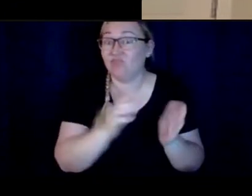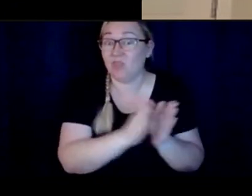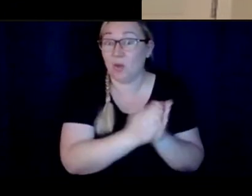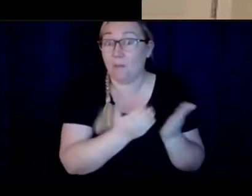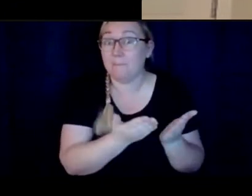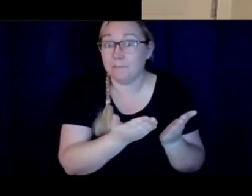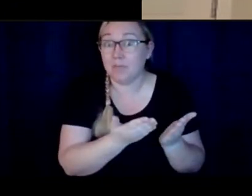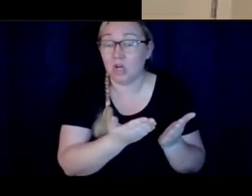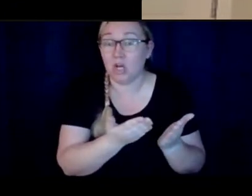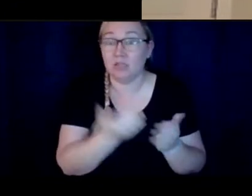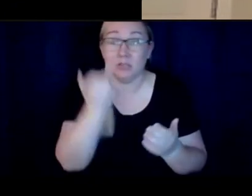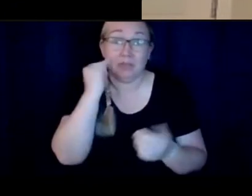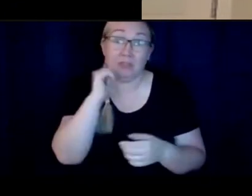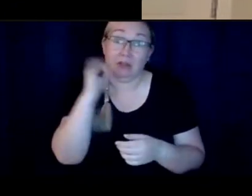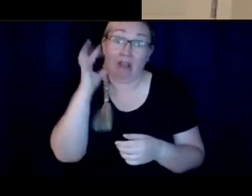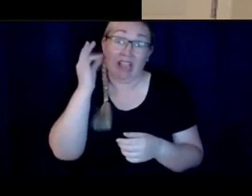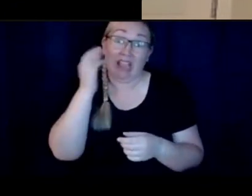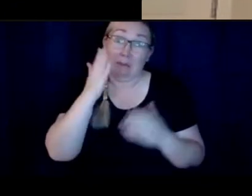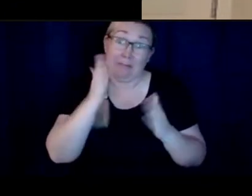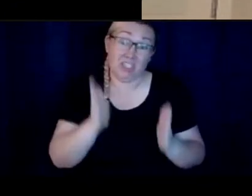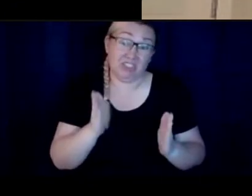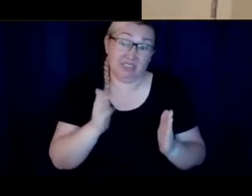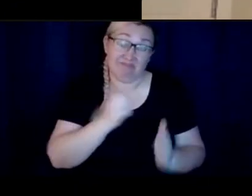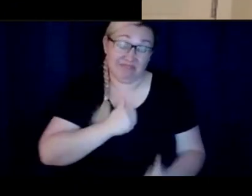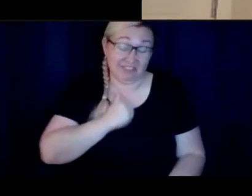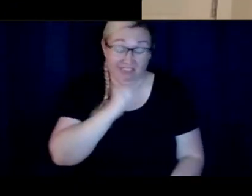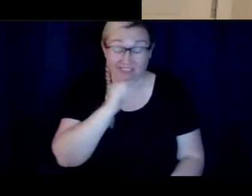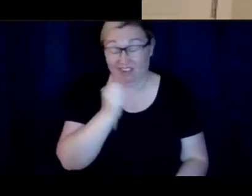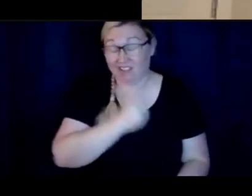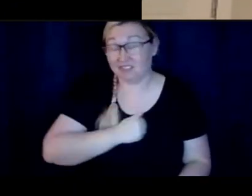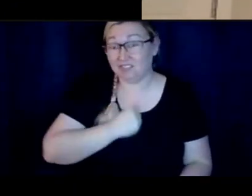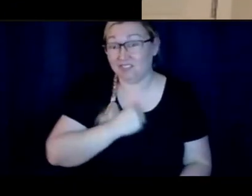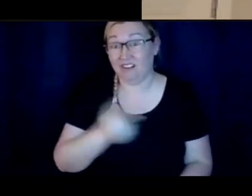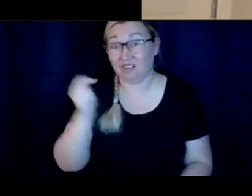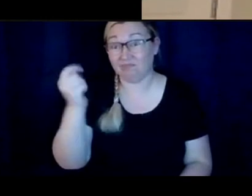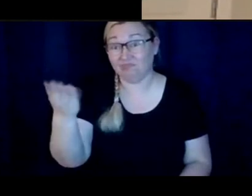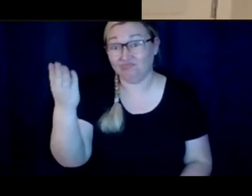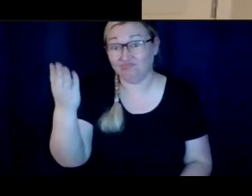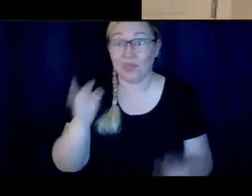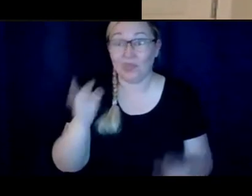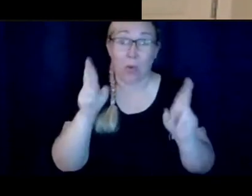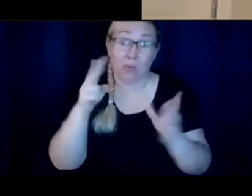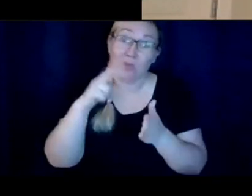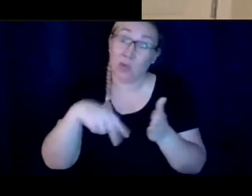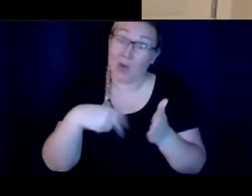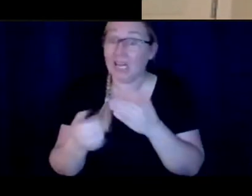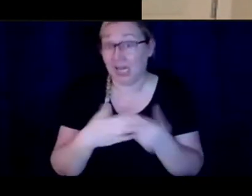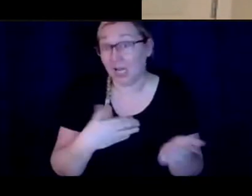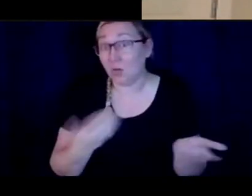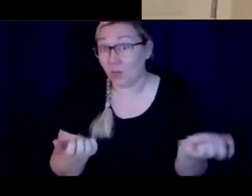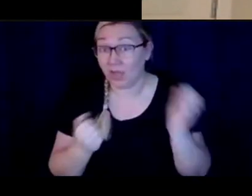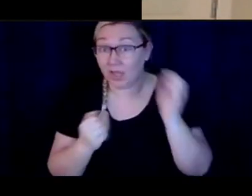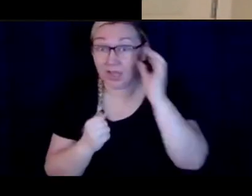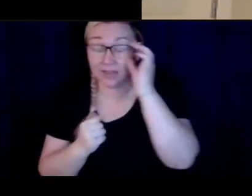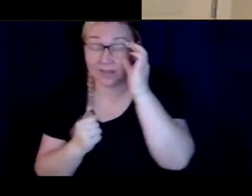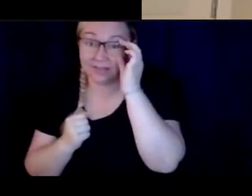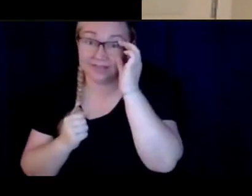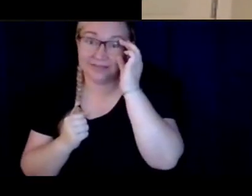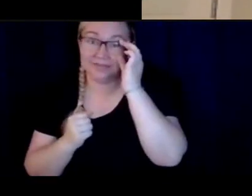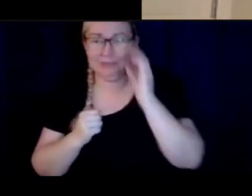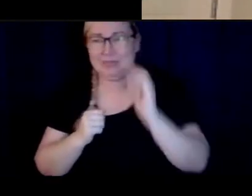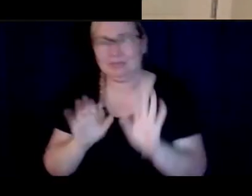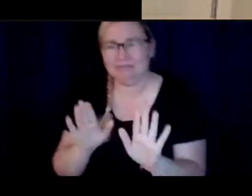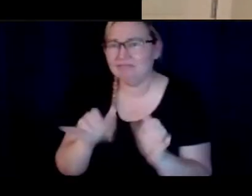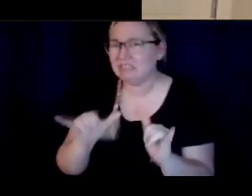if you're not a cat person, sorry, not sorry. But hopefully you'll read it anyway. But I'm not